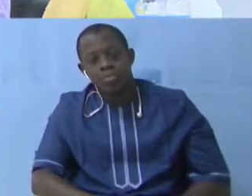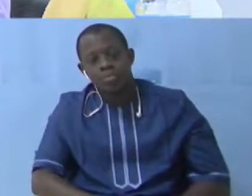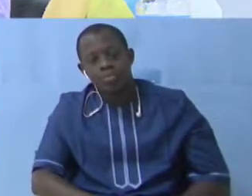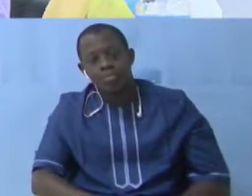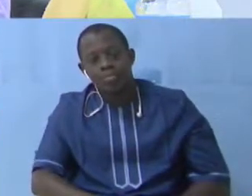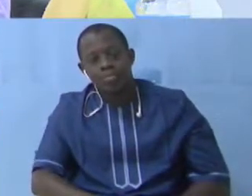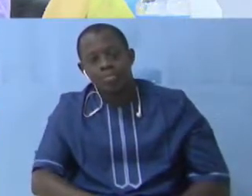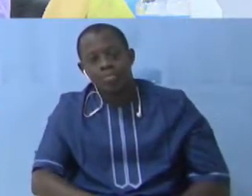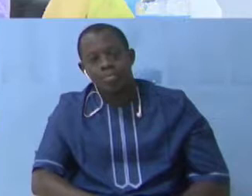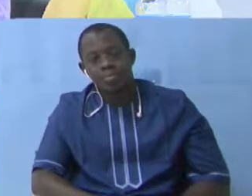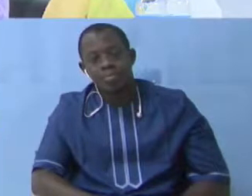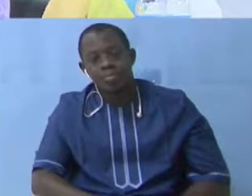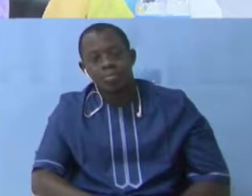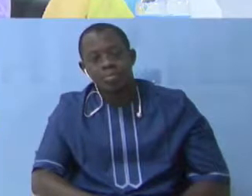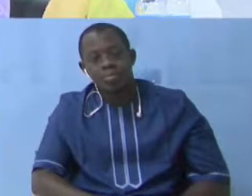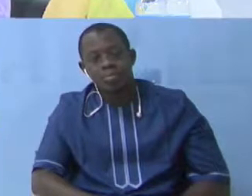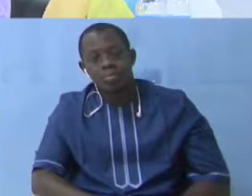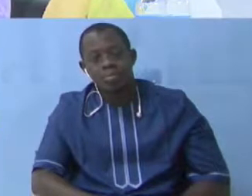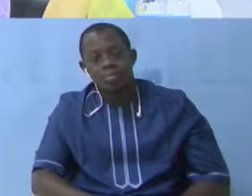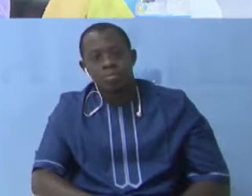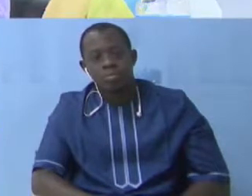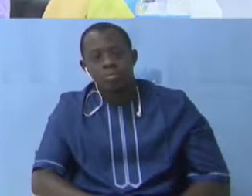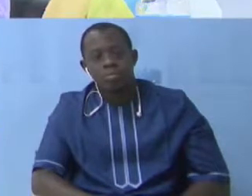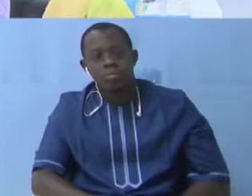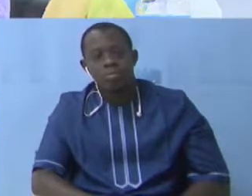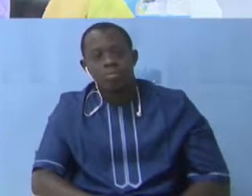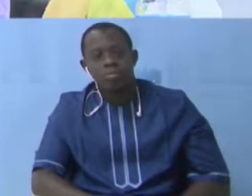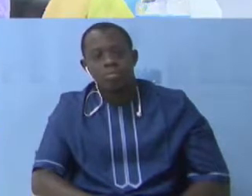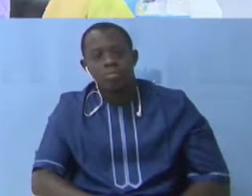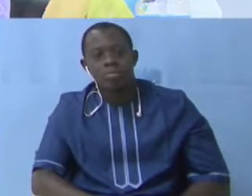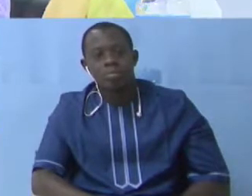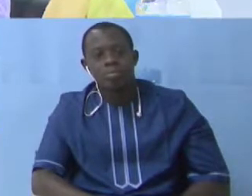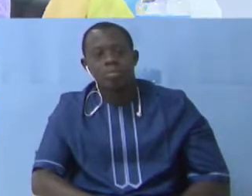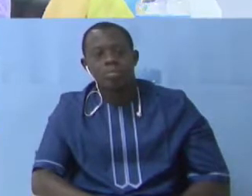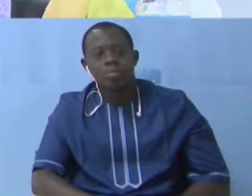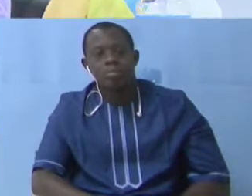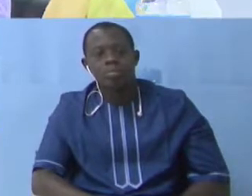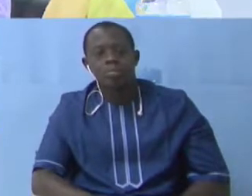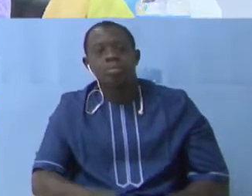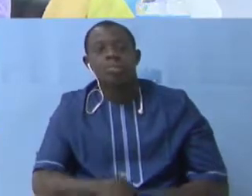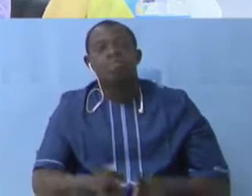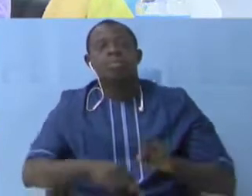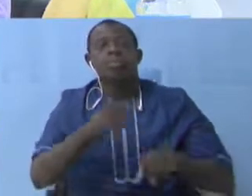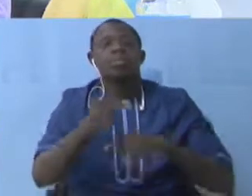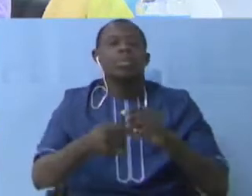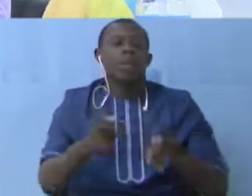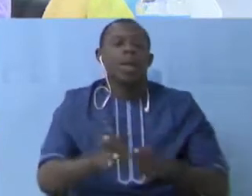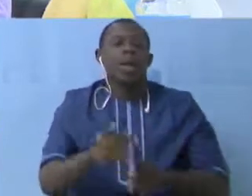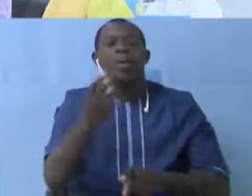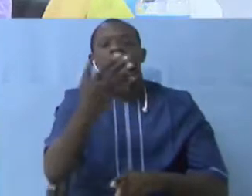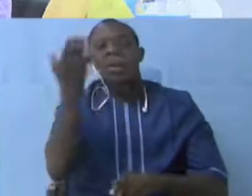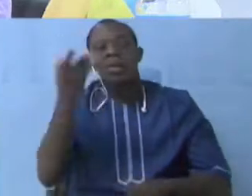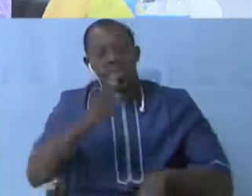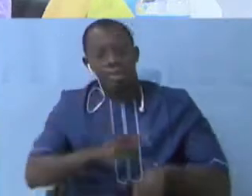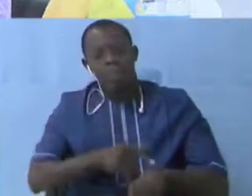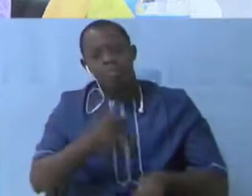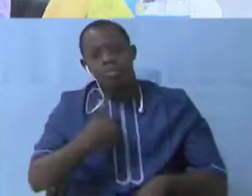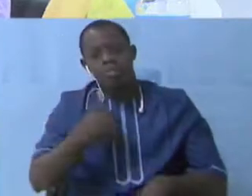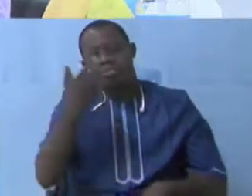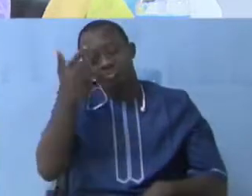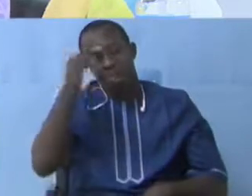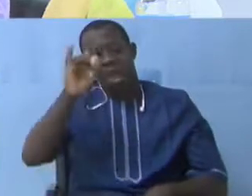Yeah, after many attempts, he agreed at the end to meet us with our